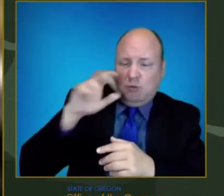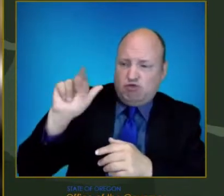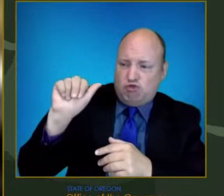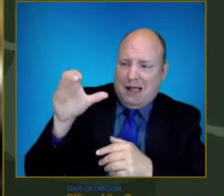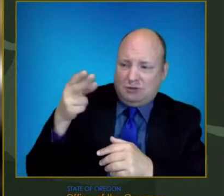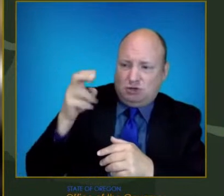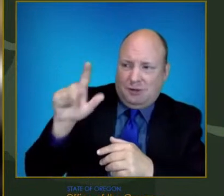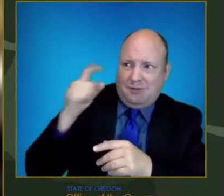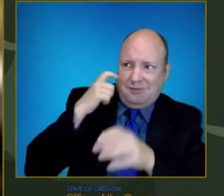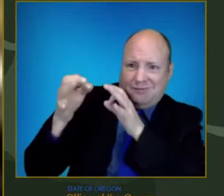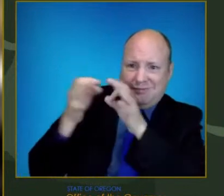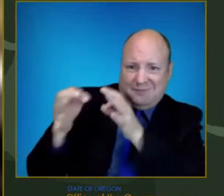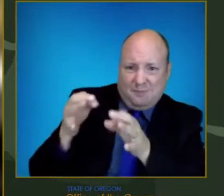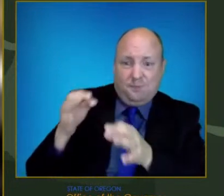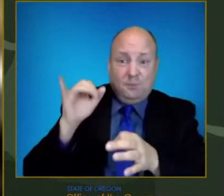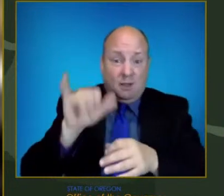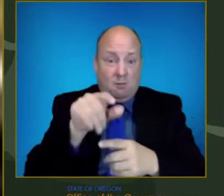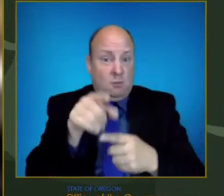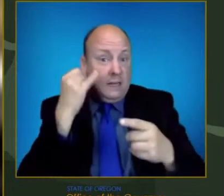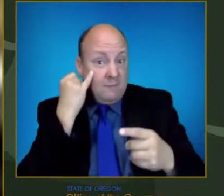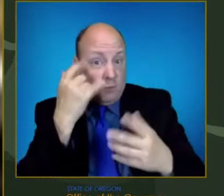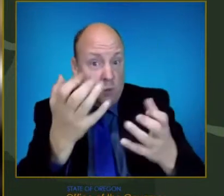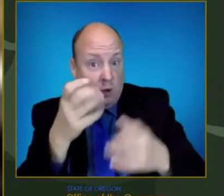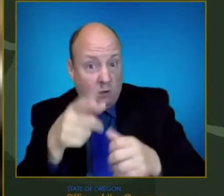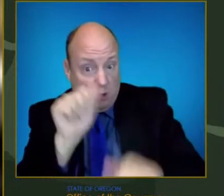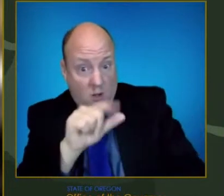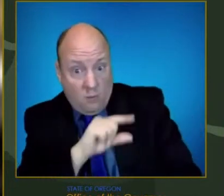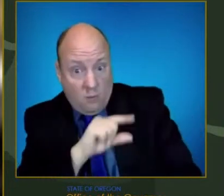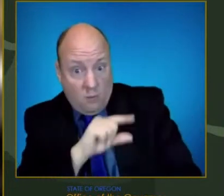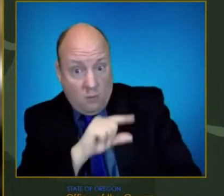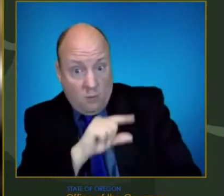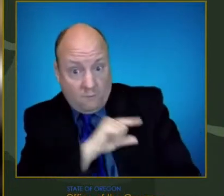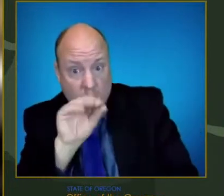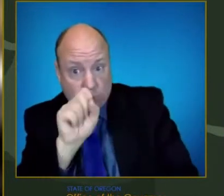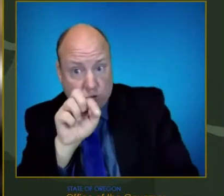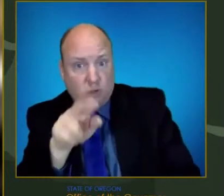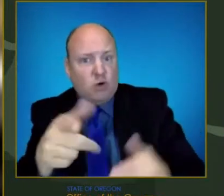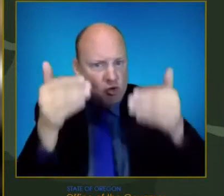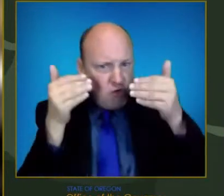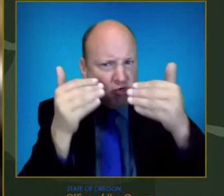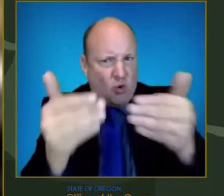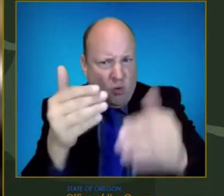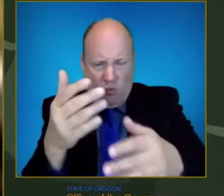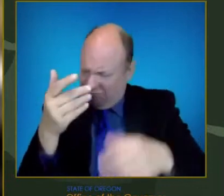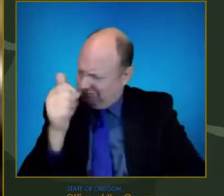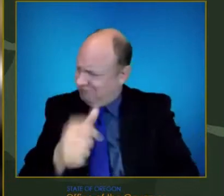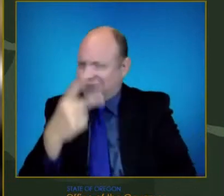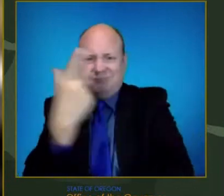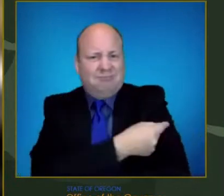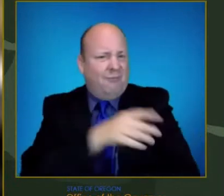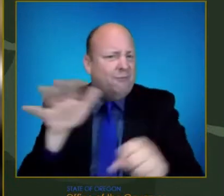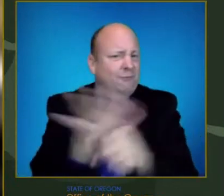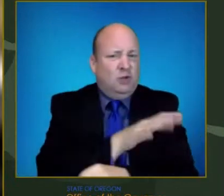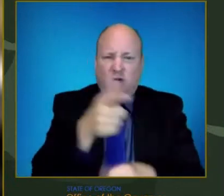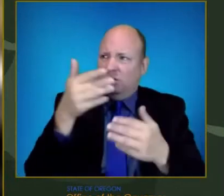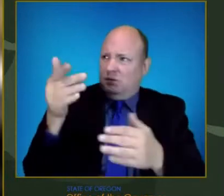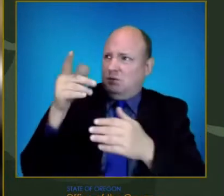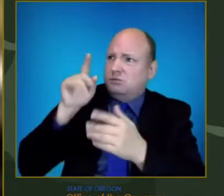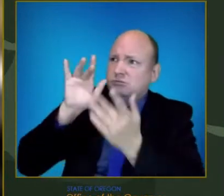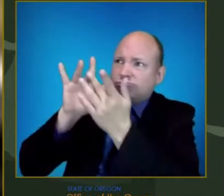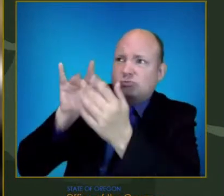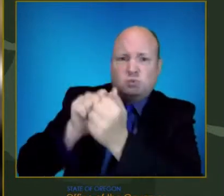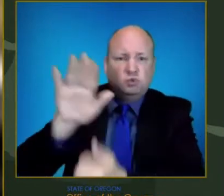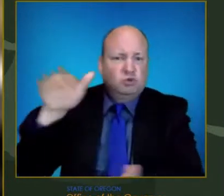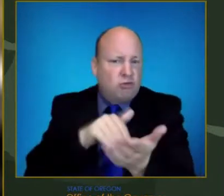dose to talk to your healthcare providers about getting one. If you're not eligible for a Pfizer booster or you've received a Moderna